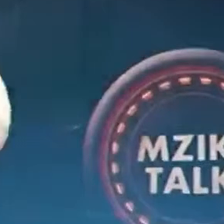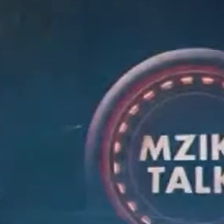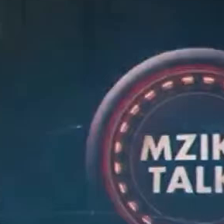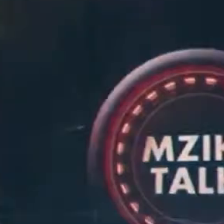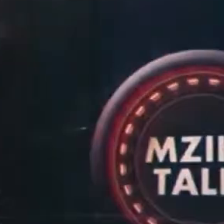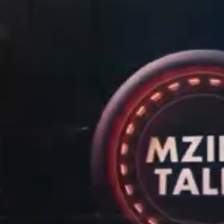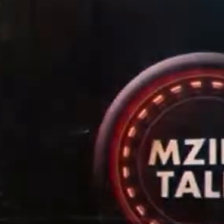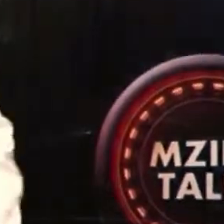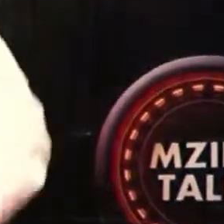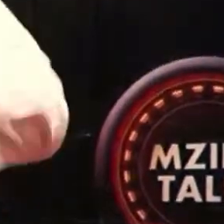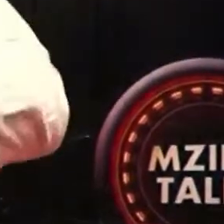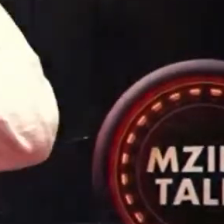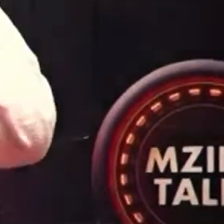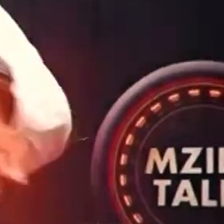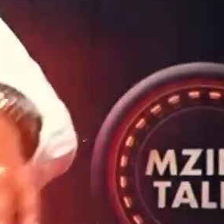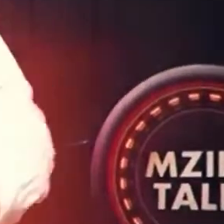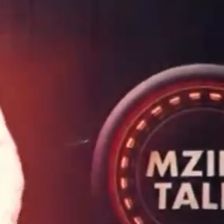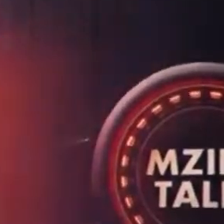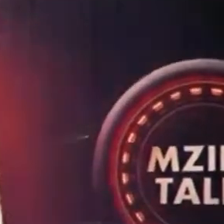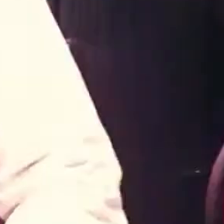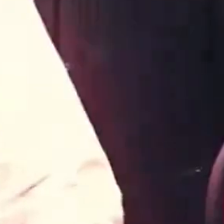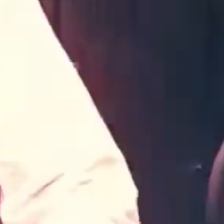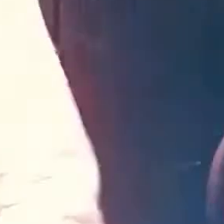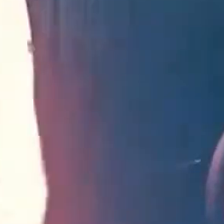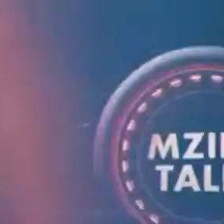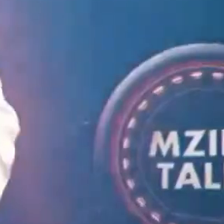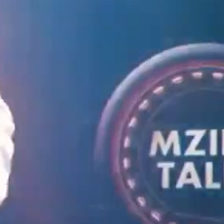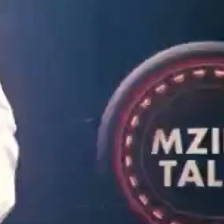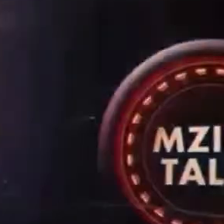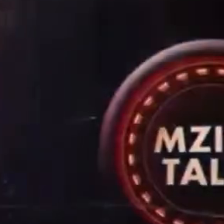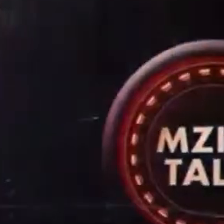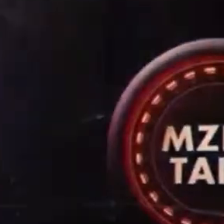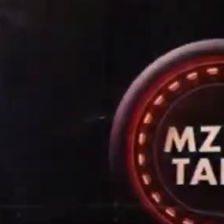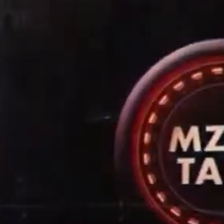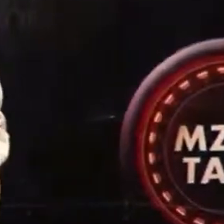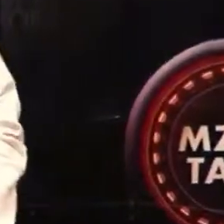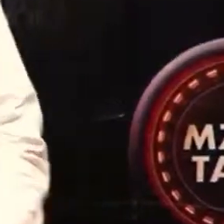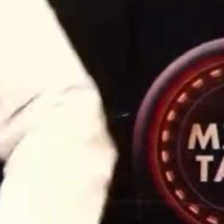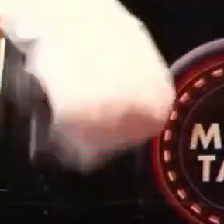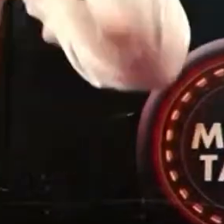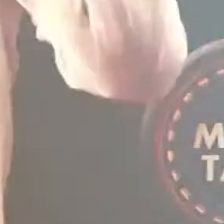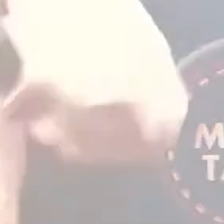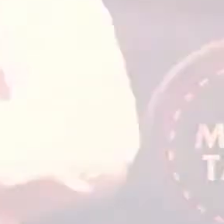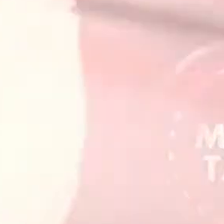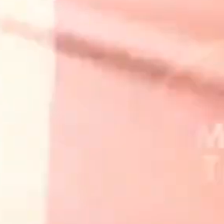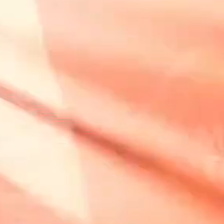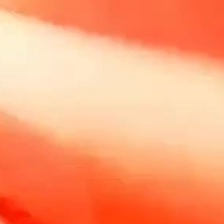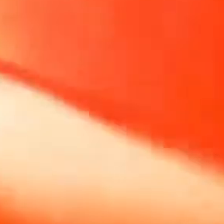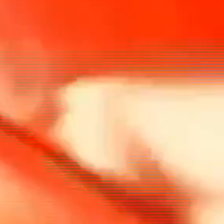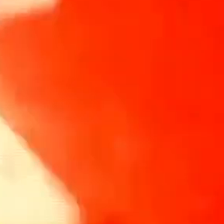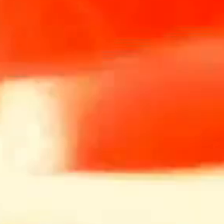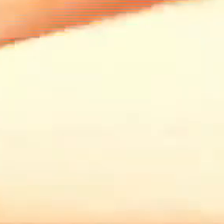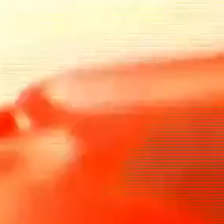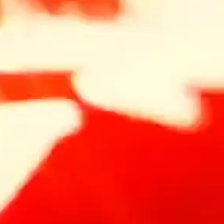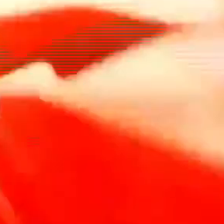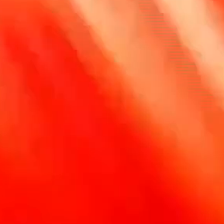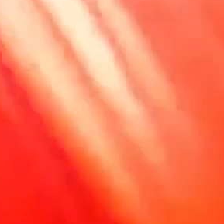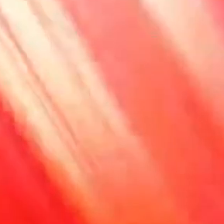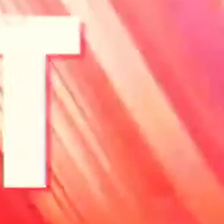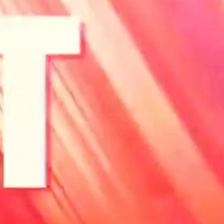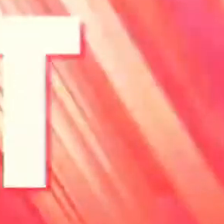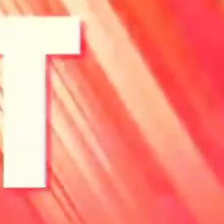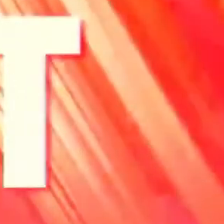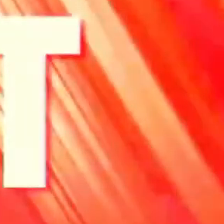So make sure manzo tune in because zitakuwa zina flow pia pale mixes kwa wingi, yani zitakuwa zina come through, and pia performance yani from